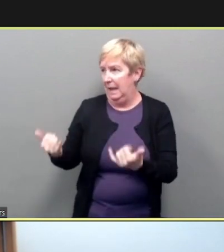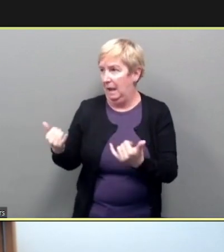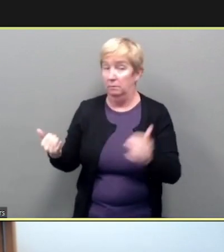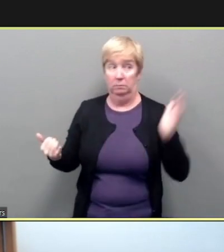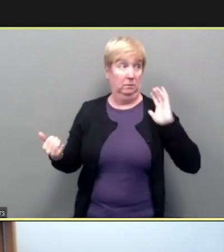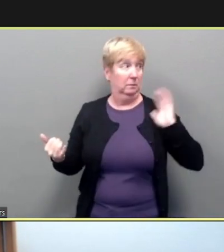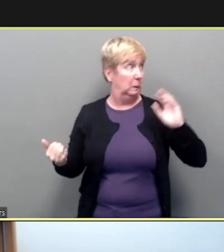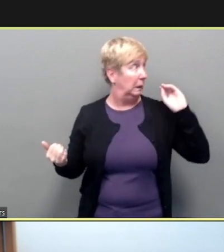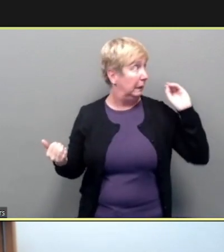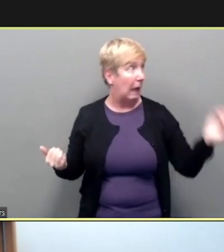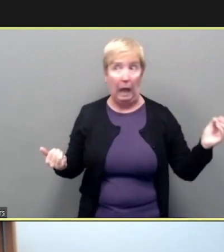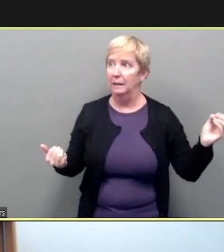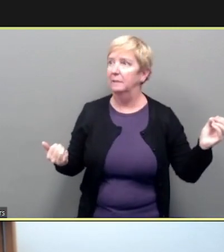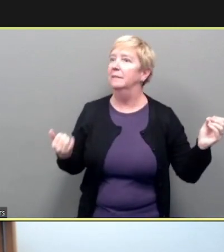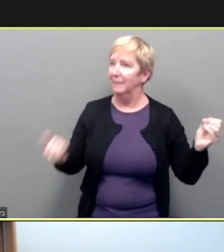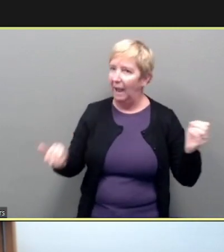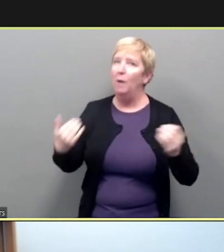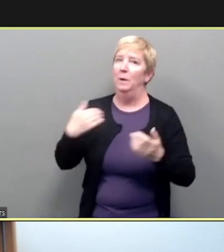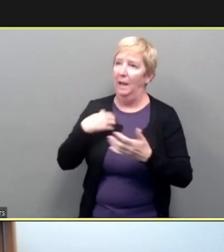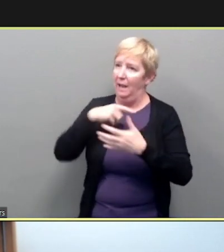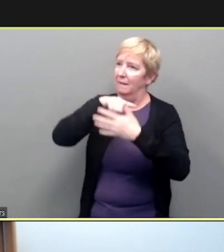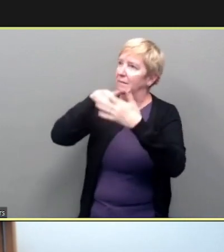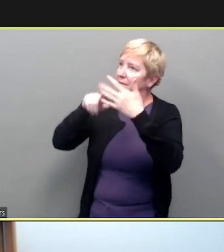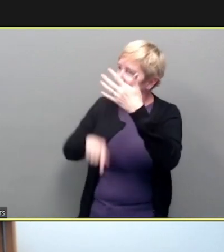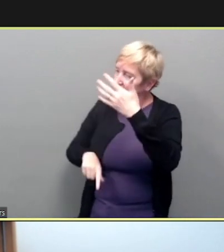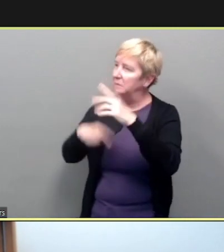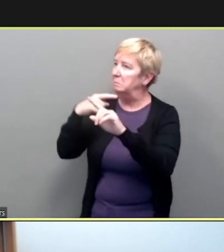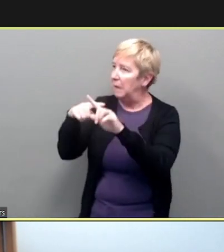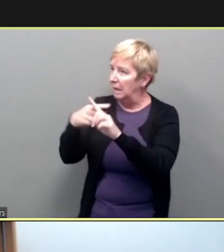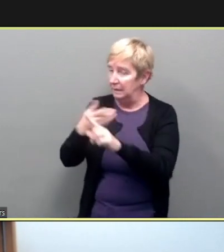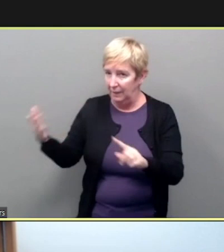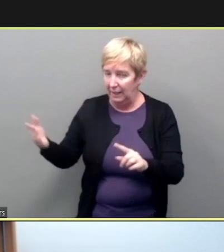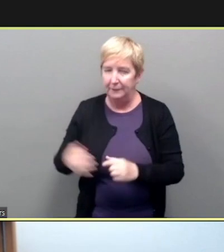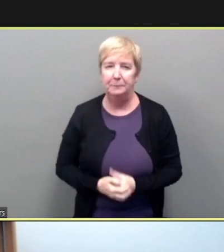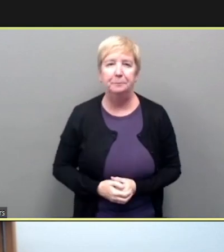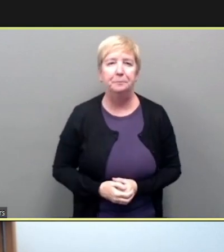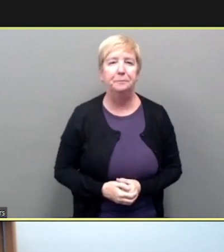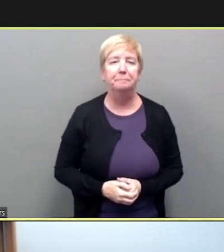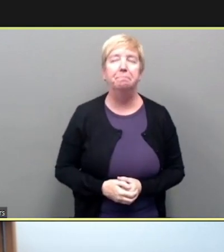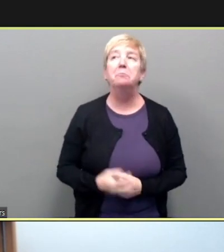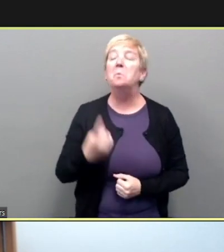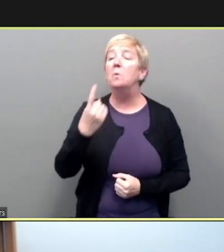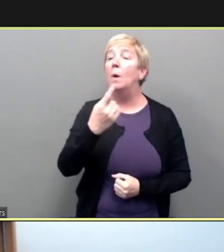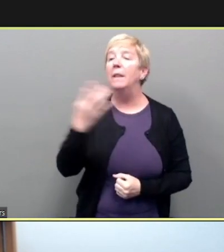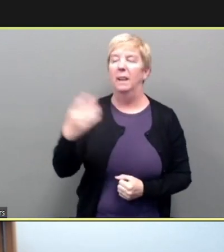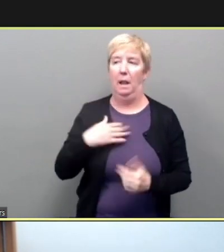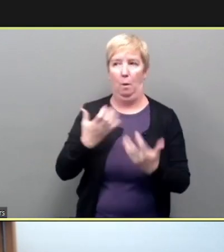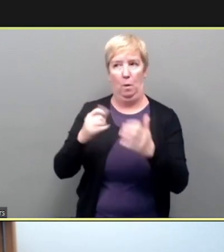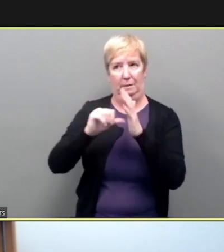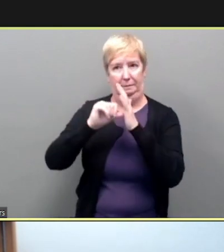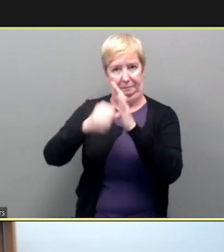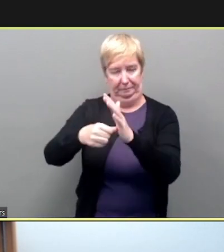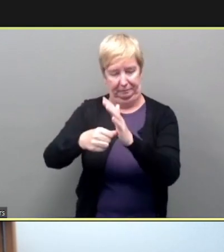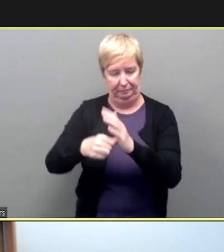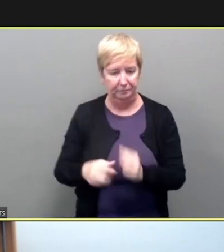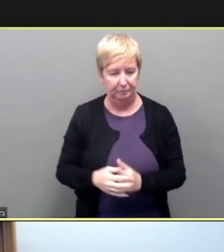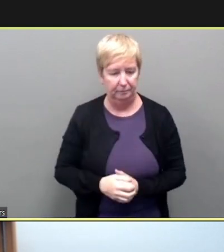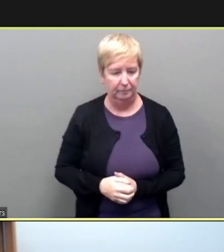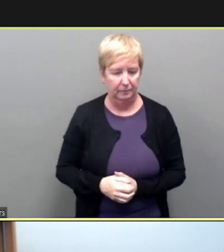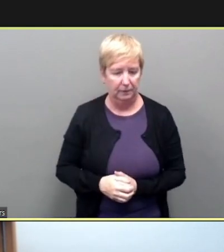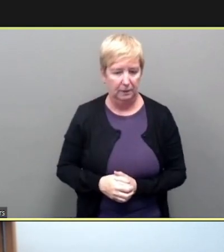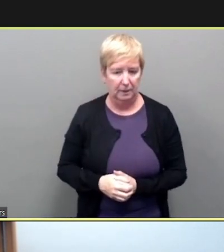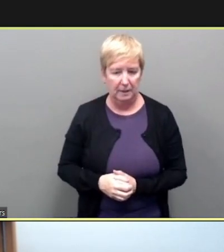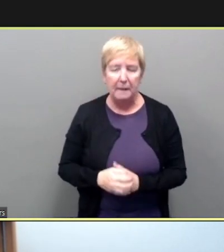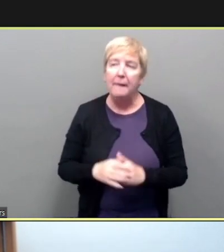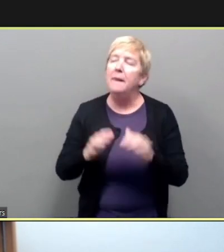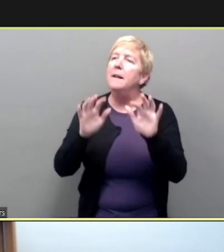Dr. Grace will be talking about later. But one thing I want to mention is it's really important to